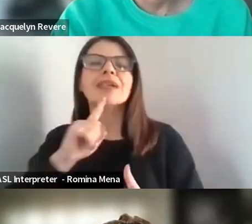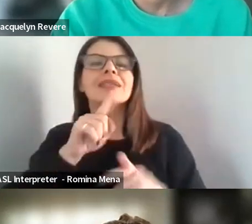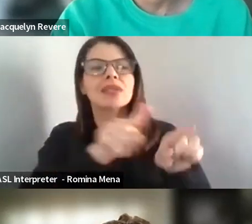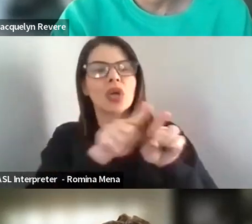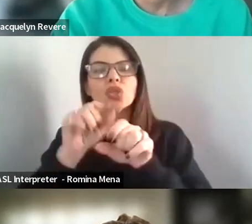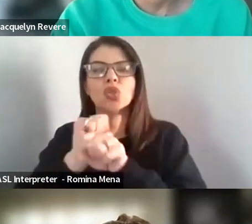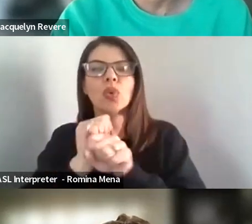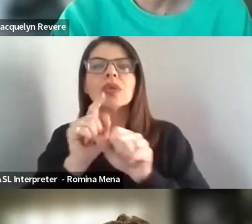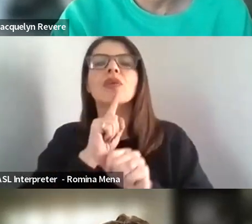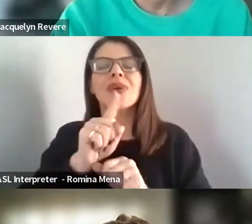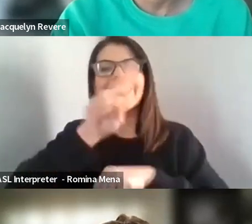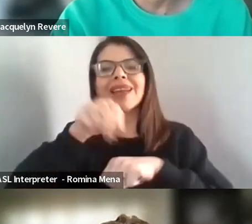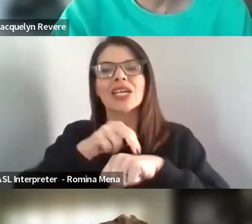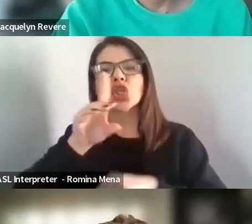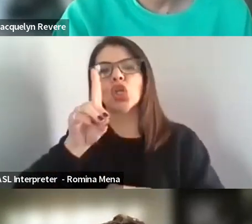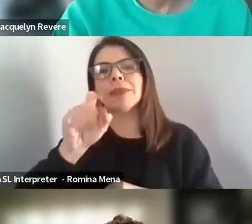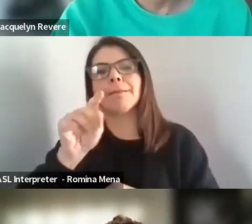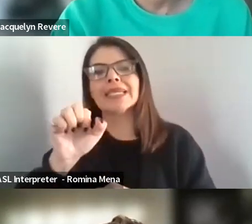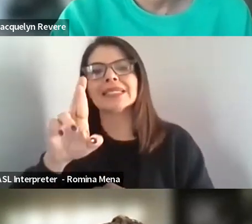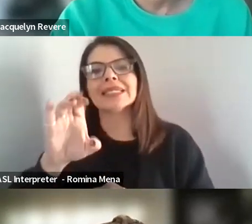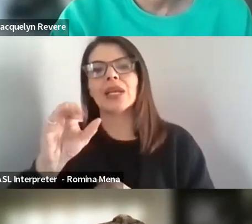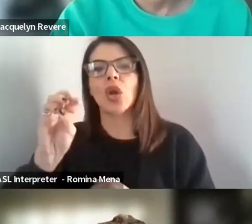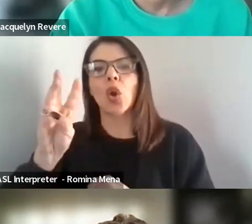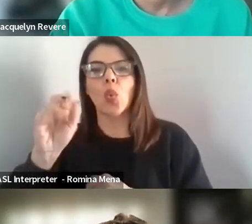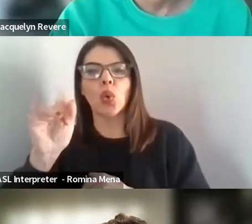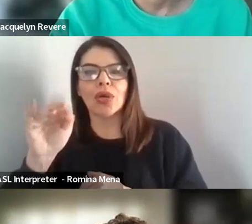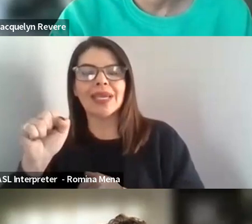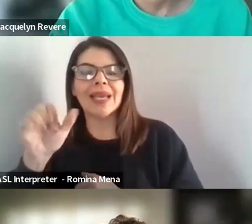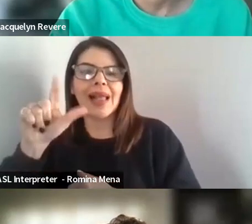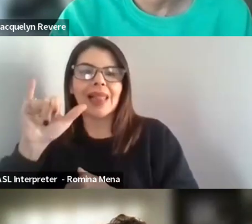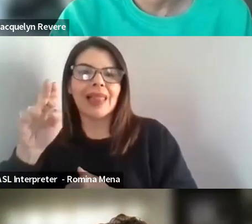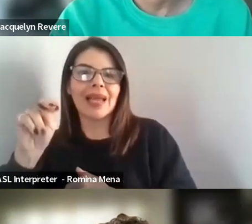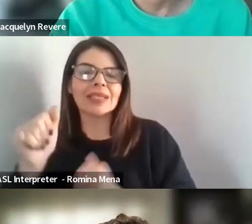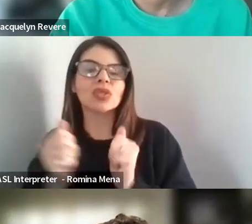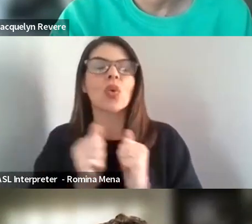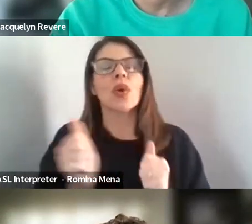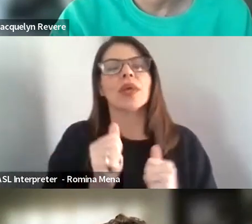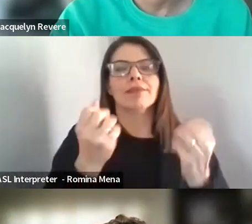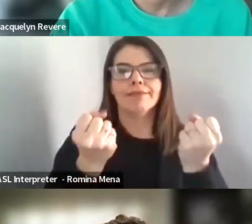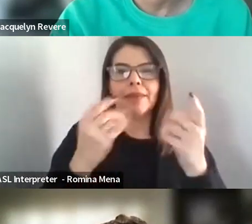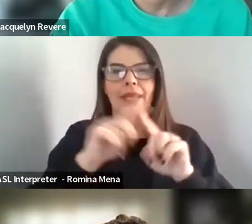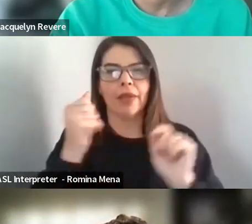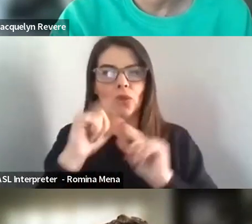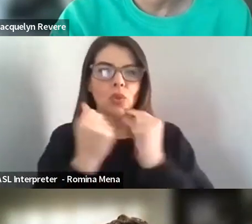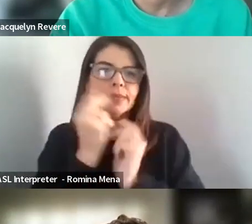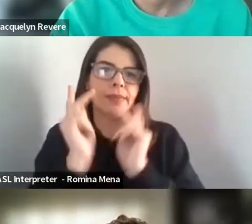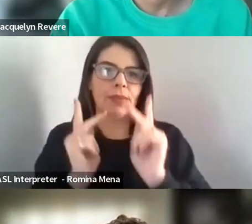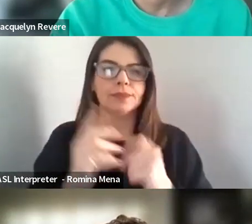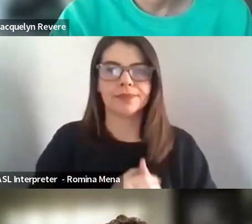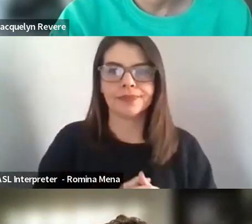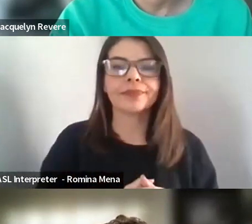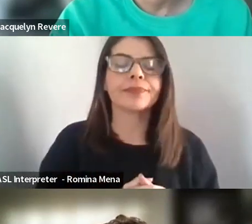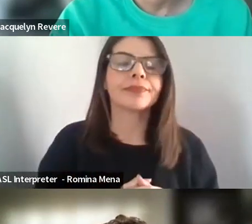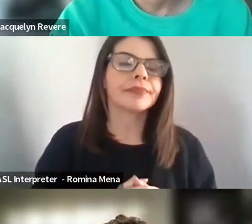Alliance, participant media, and the Hollywood Radio and Television Society Foundation. So